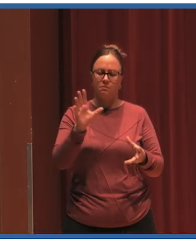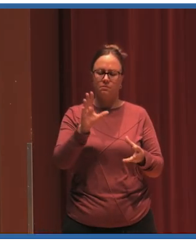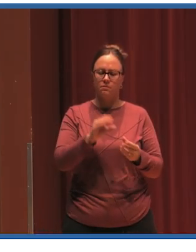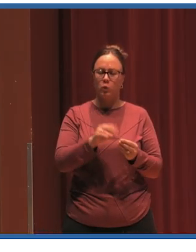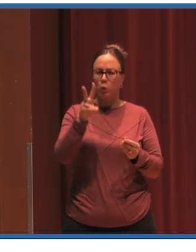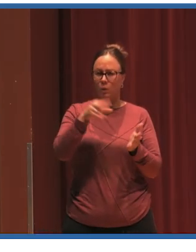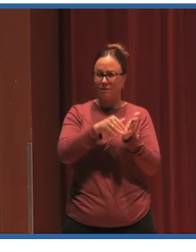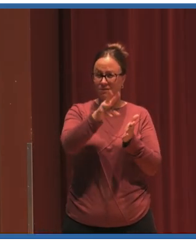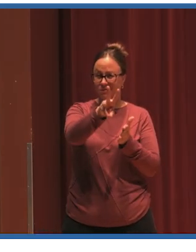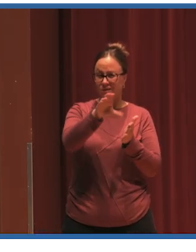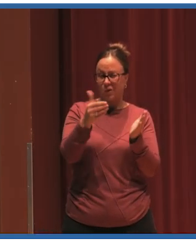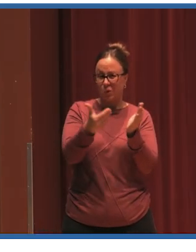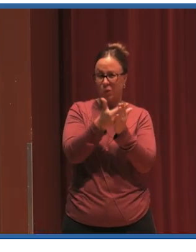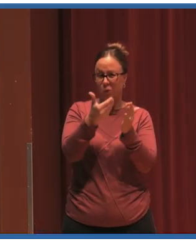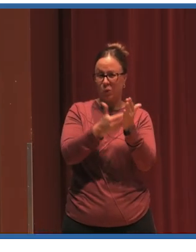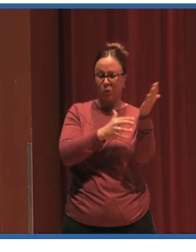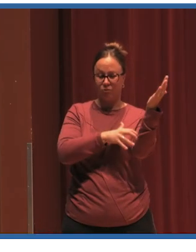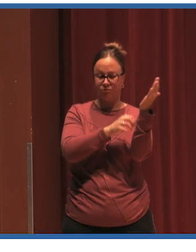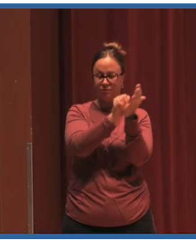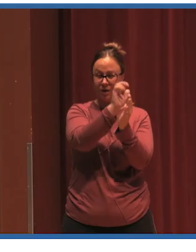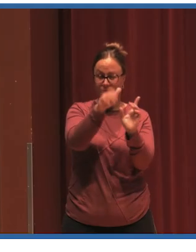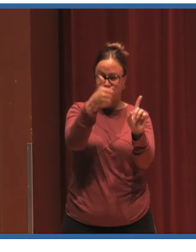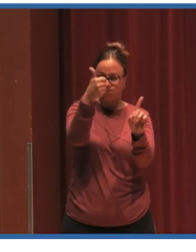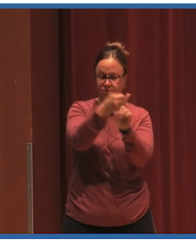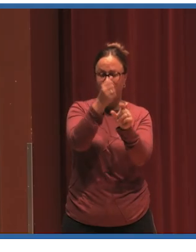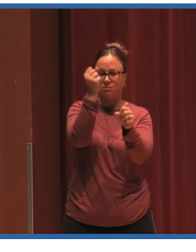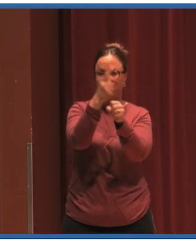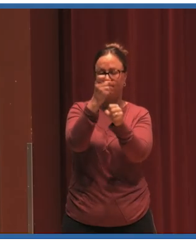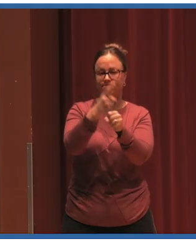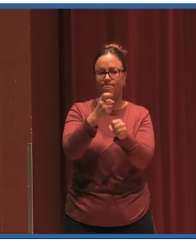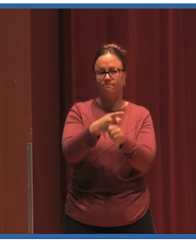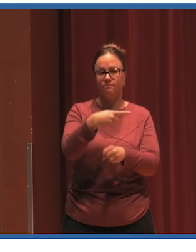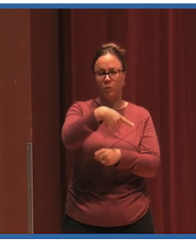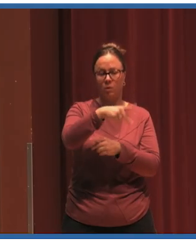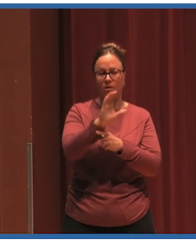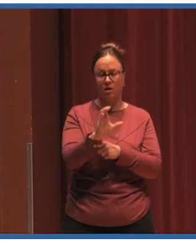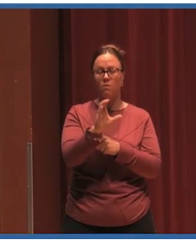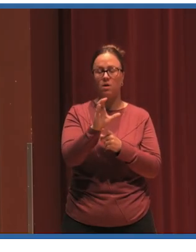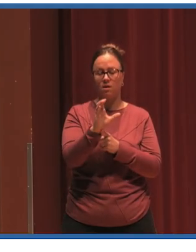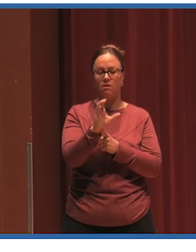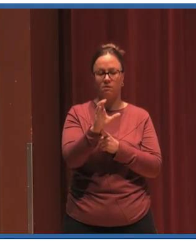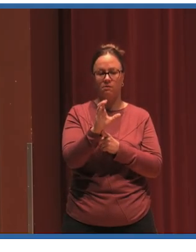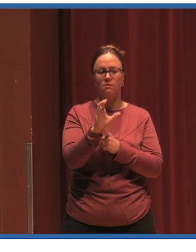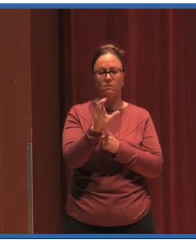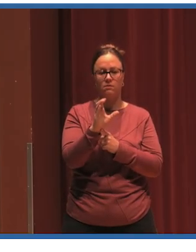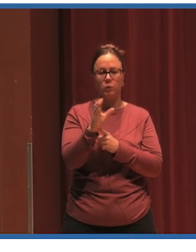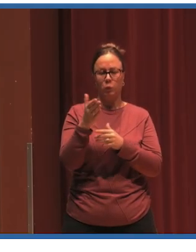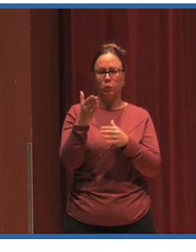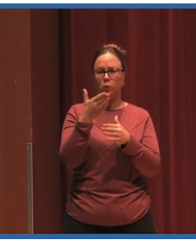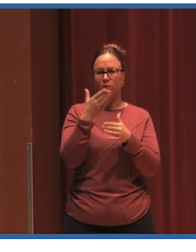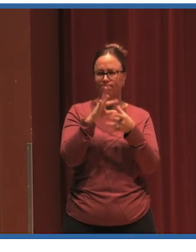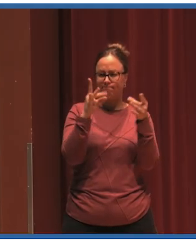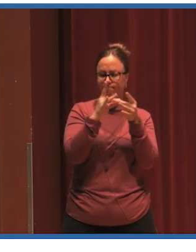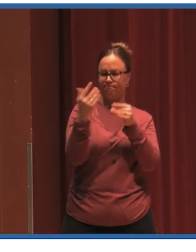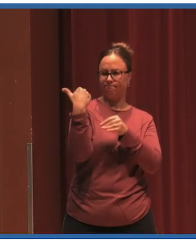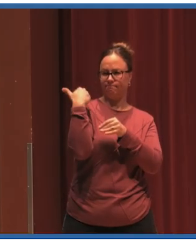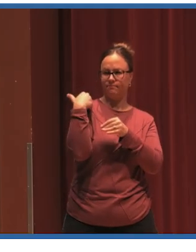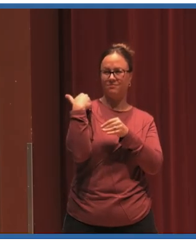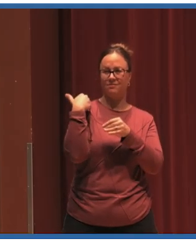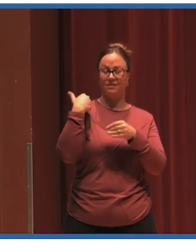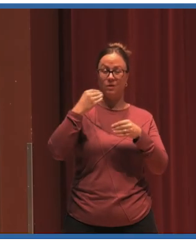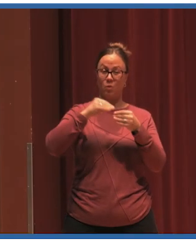2,600 new cancer cases on average each year in Polk County. As we've shared previously, this is higher than